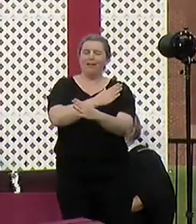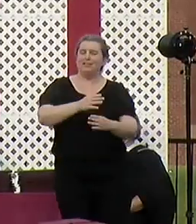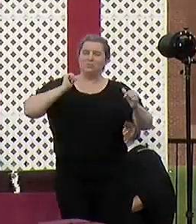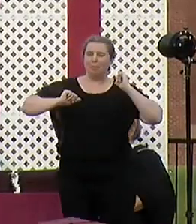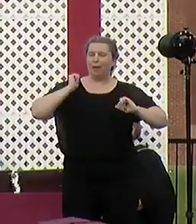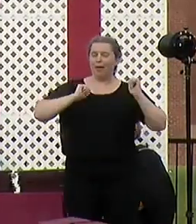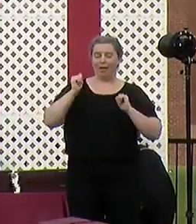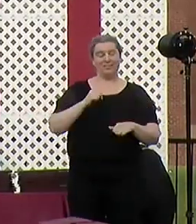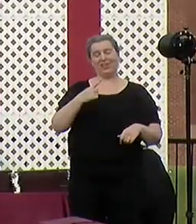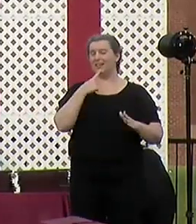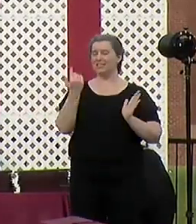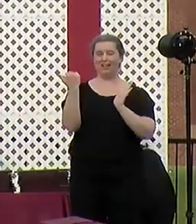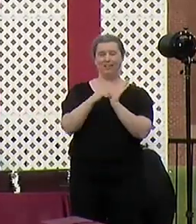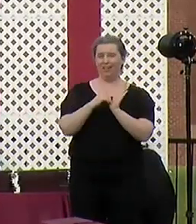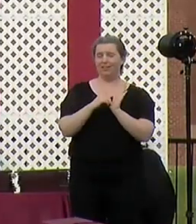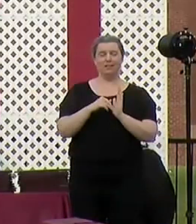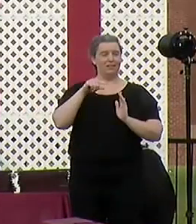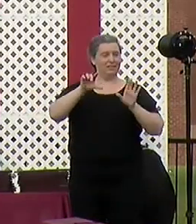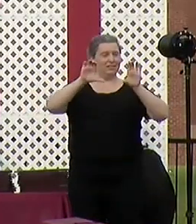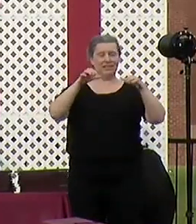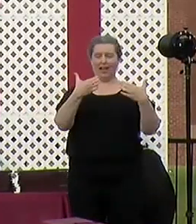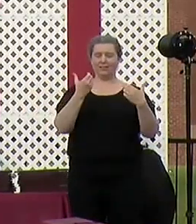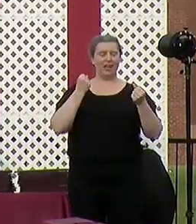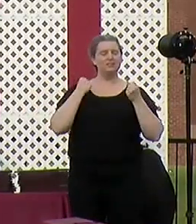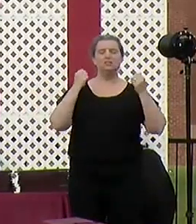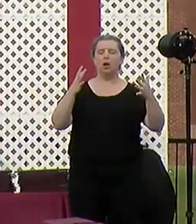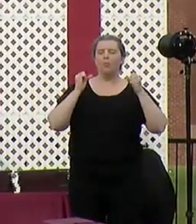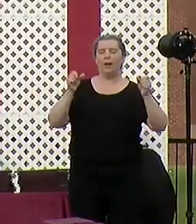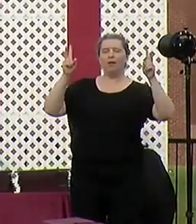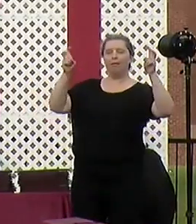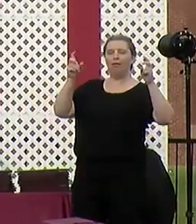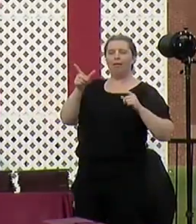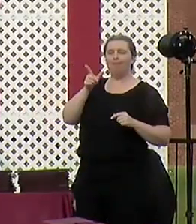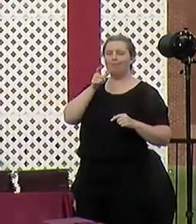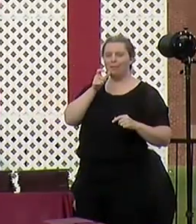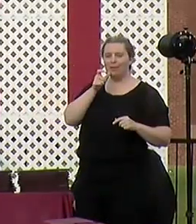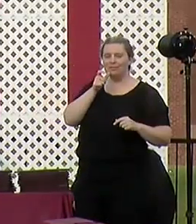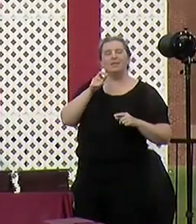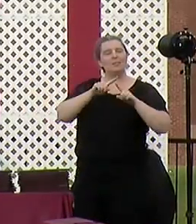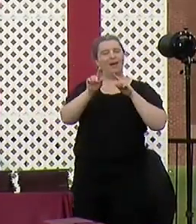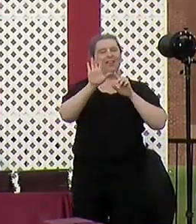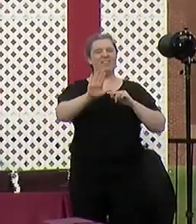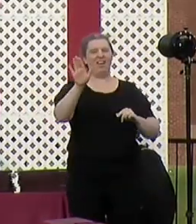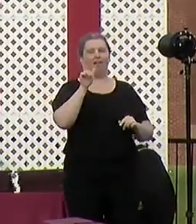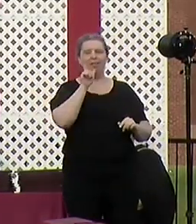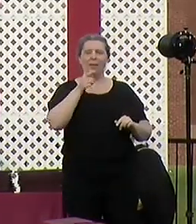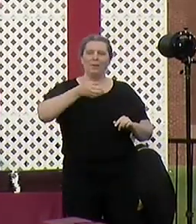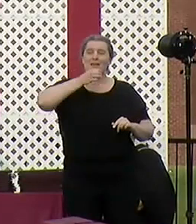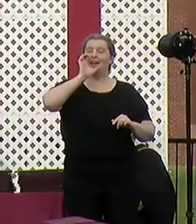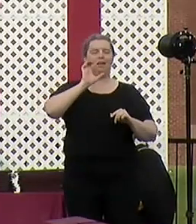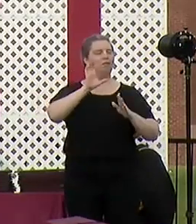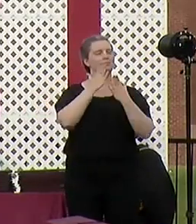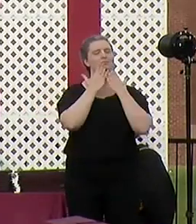said before, no other class had as many lemons thrown at them, but made as much or as sweet a lemonade. Class of